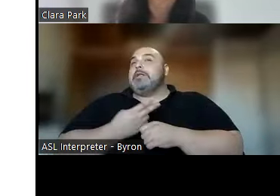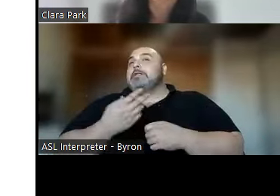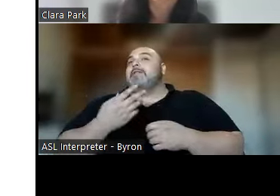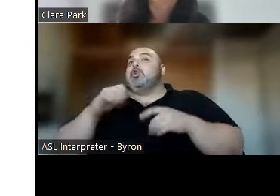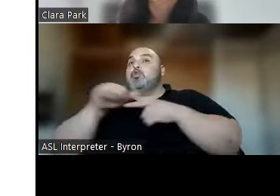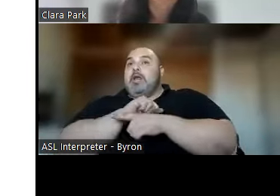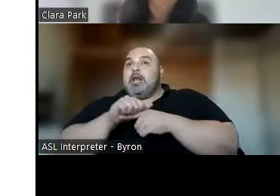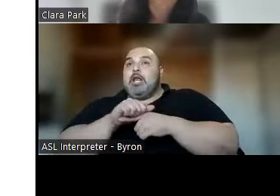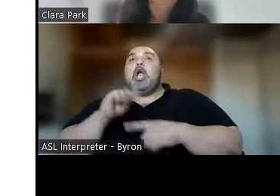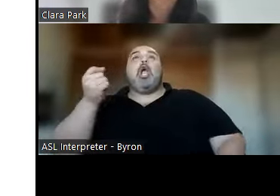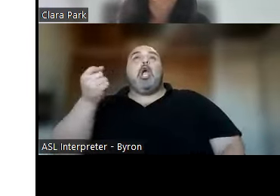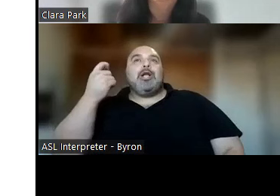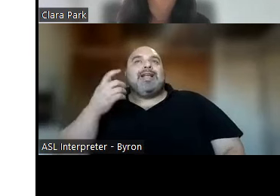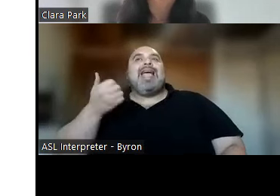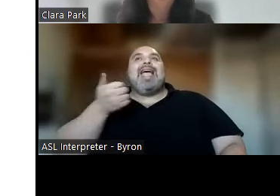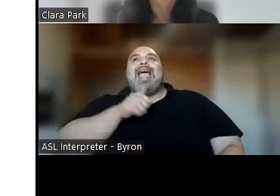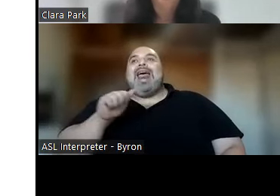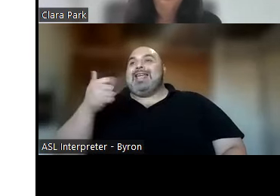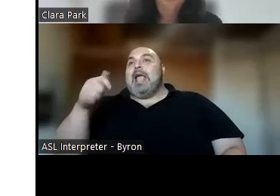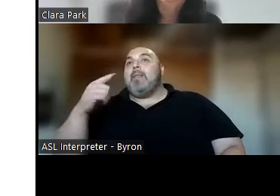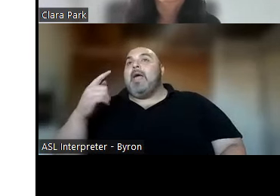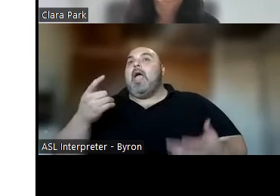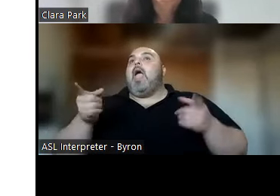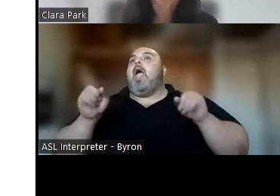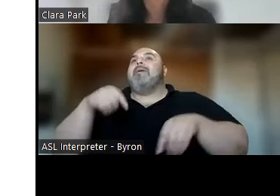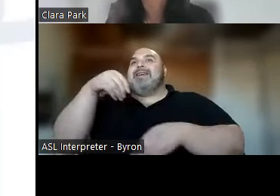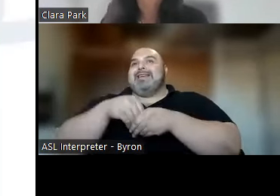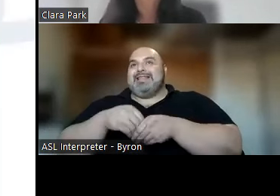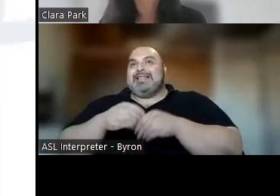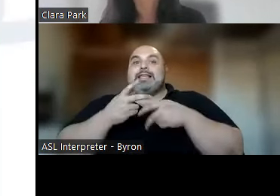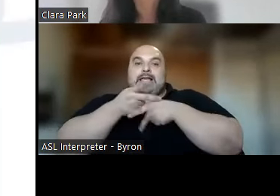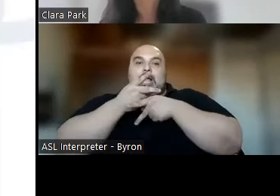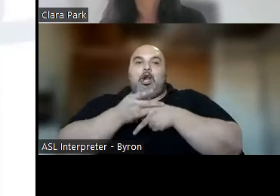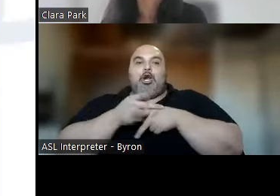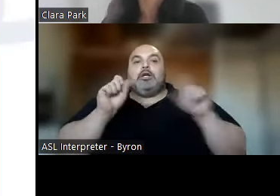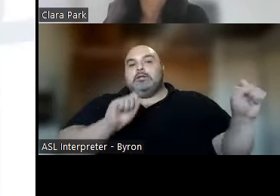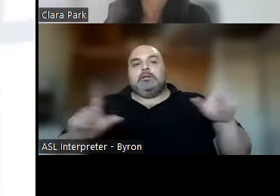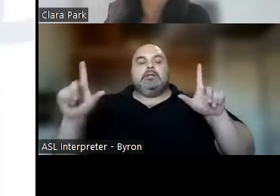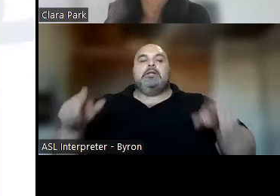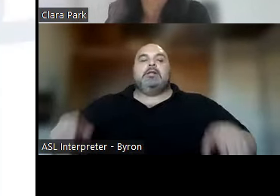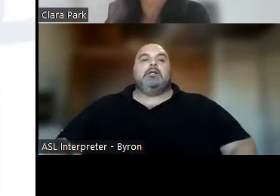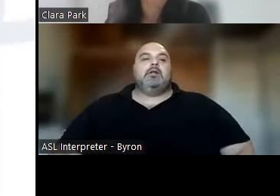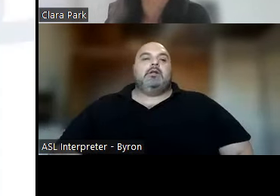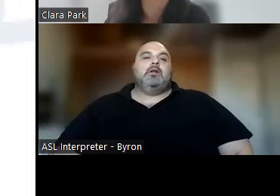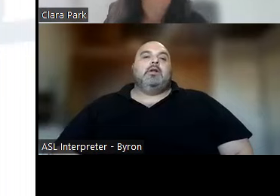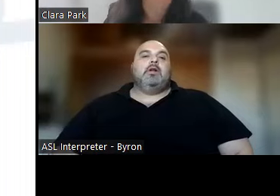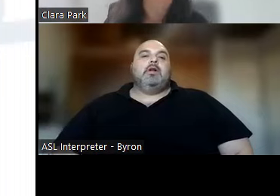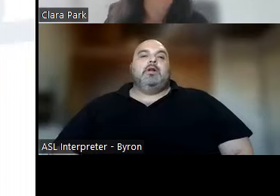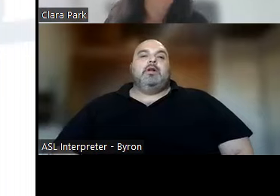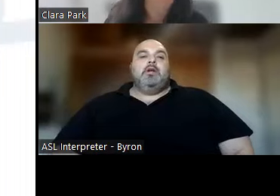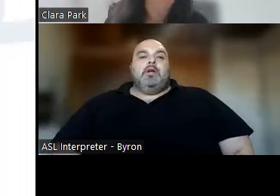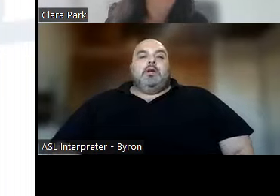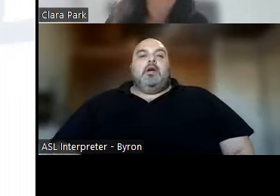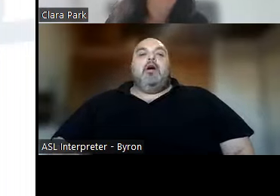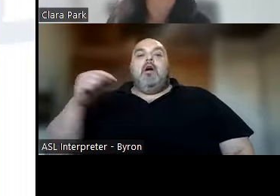care gaps that emerge in dementia care. Next slide, please. So this is the cognitive health assessment.